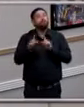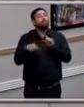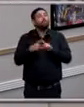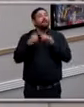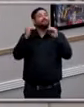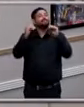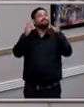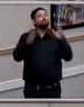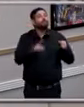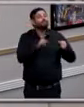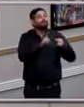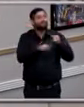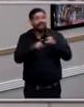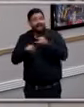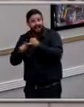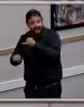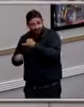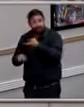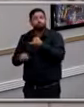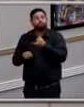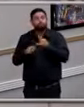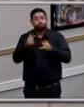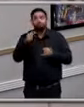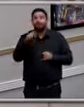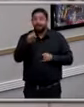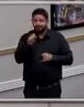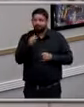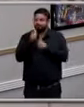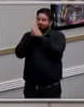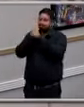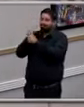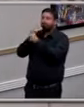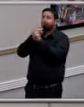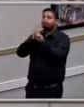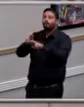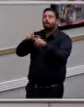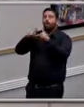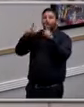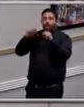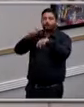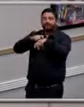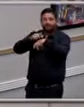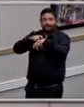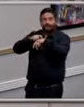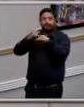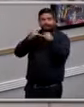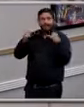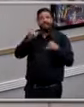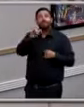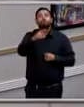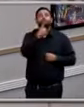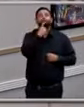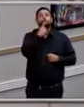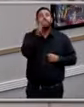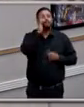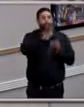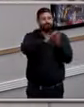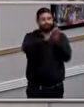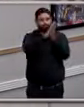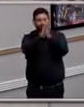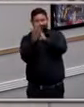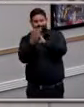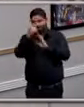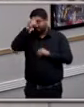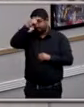their grades according to the report card timeline, that red average will turn black, indicating that